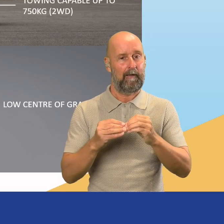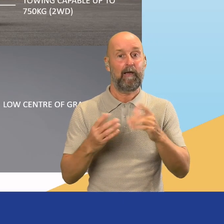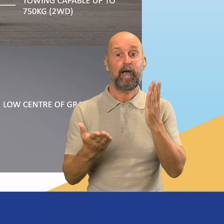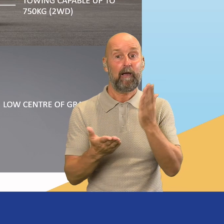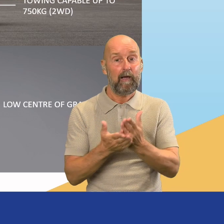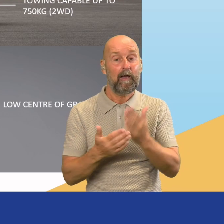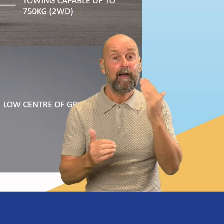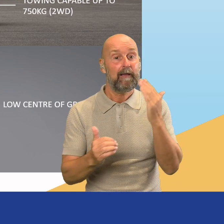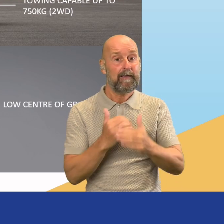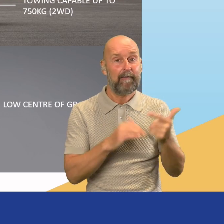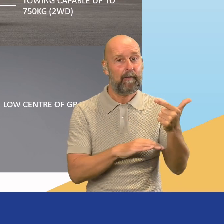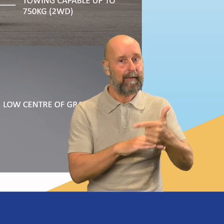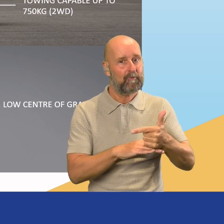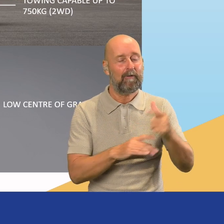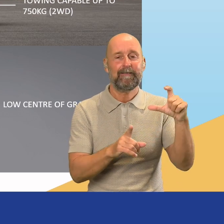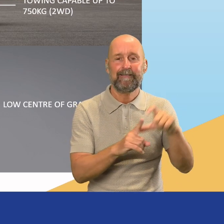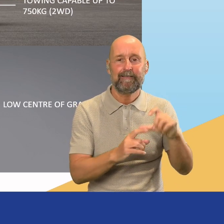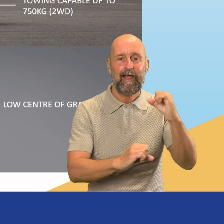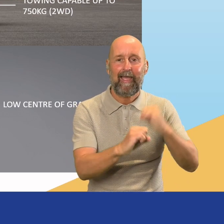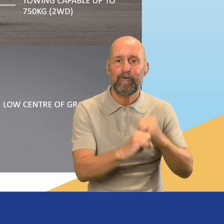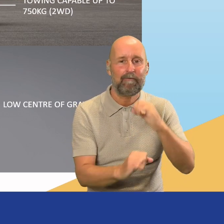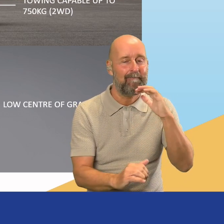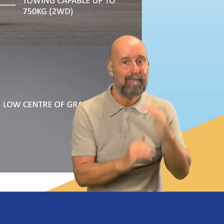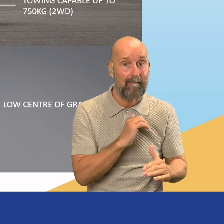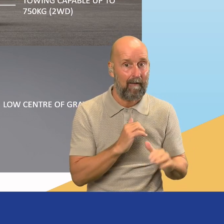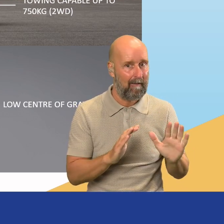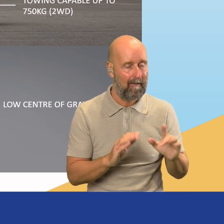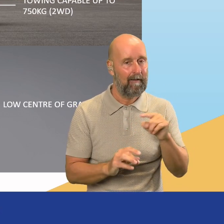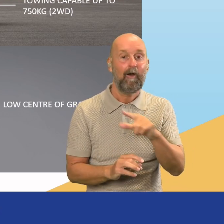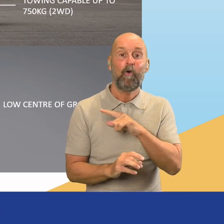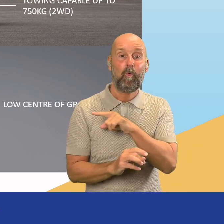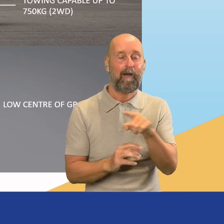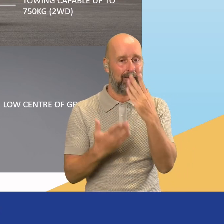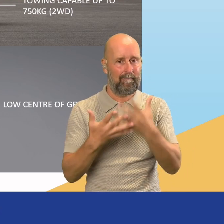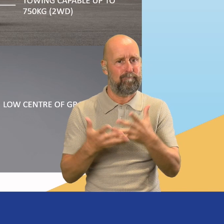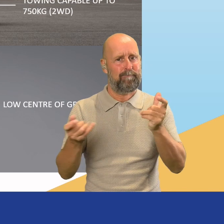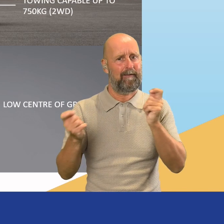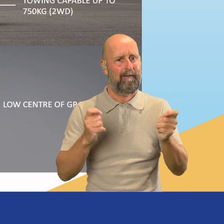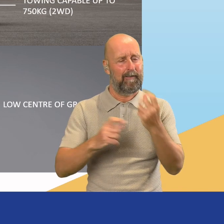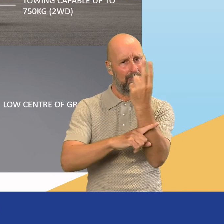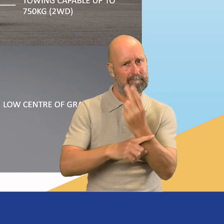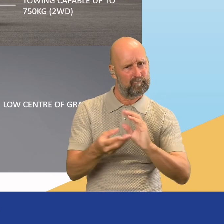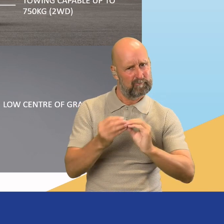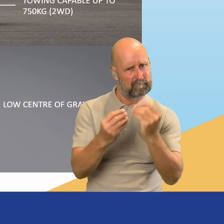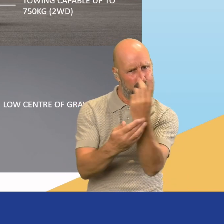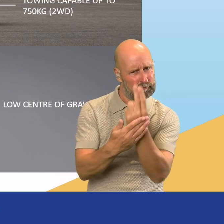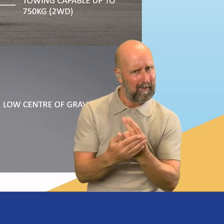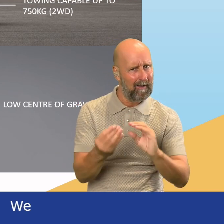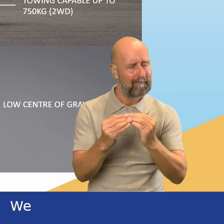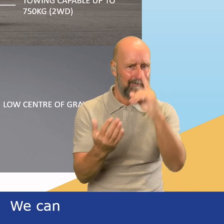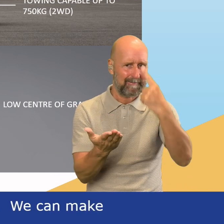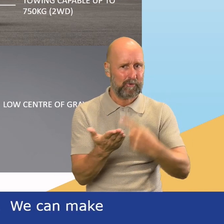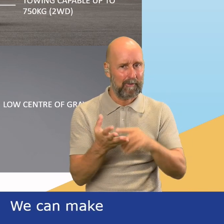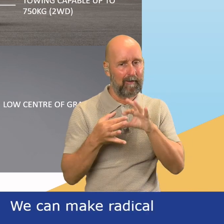never be fitted with a petrol or diesel engine. And that means that we can make quite radical architectural and design